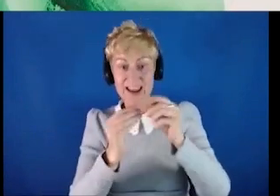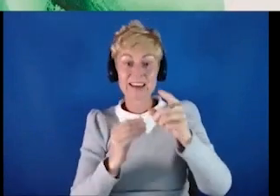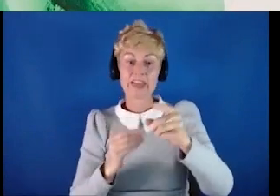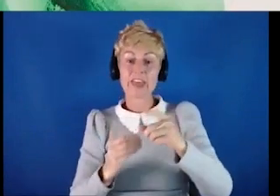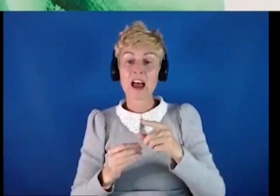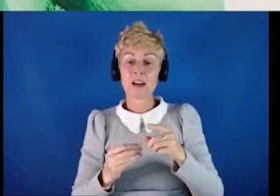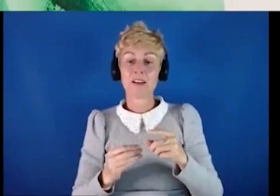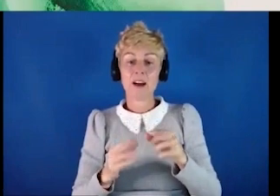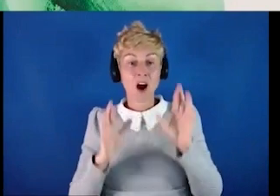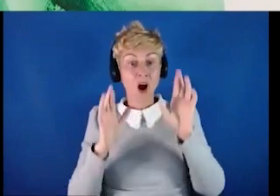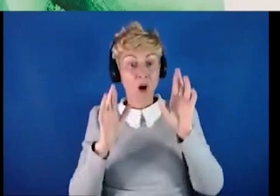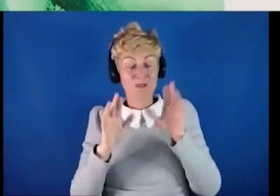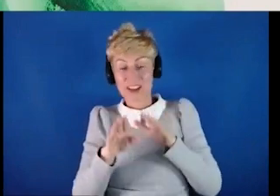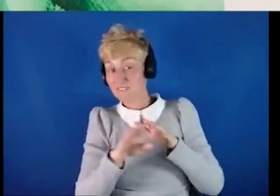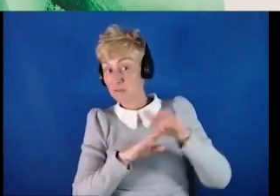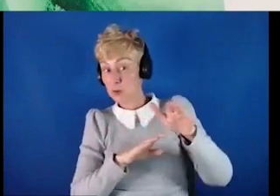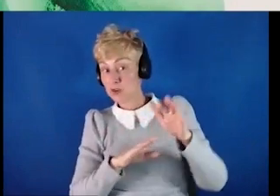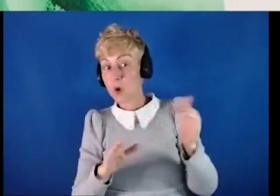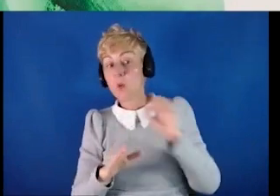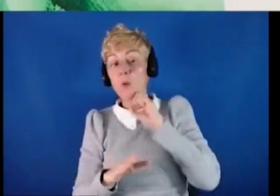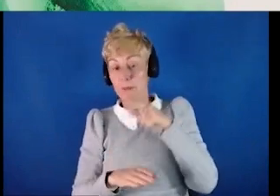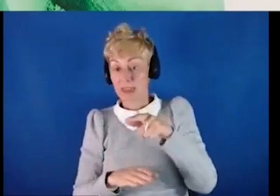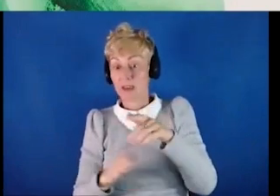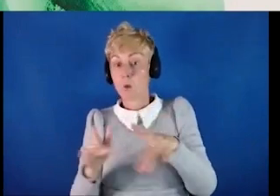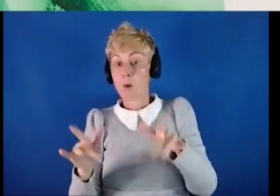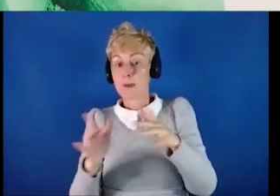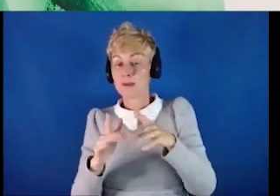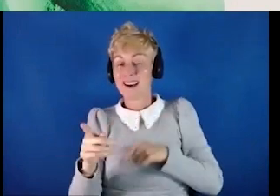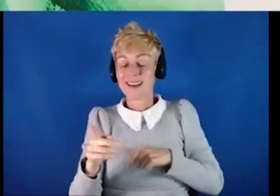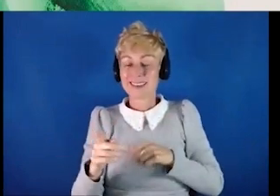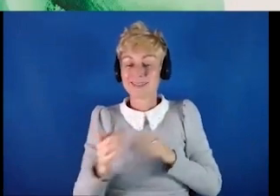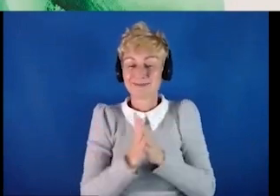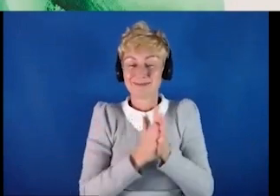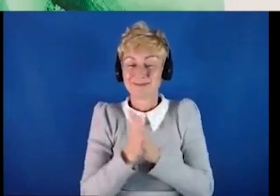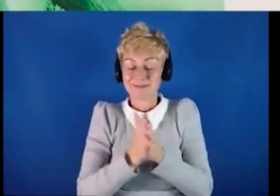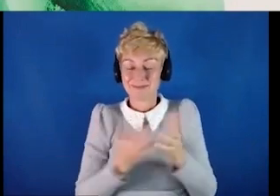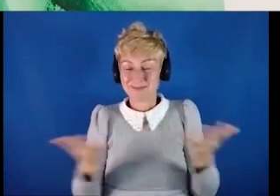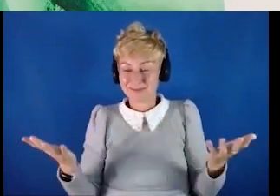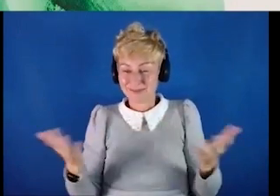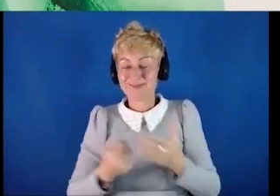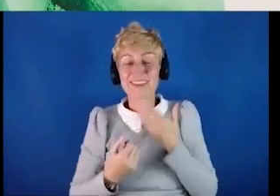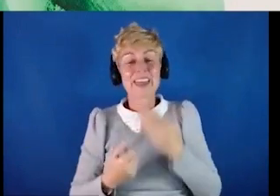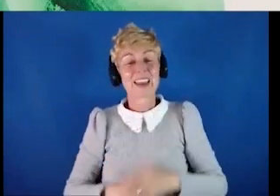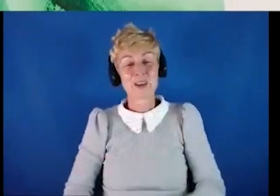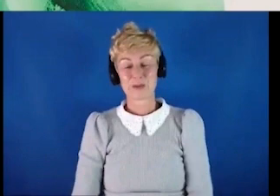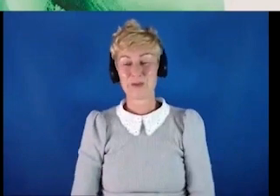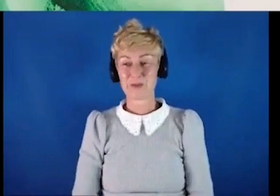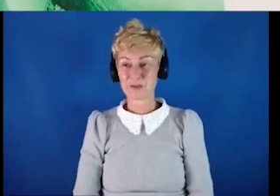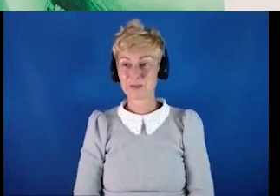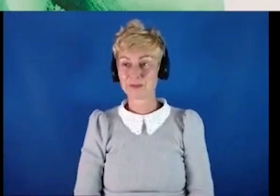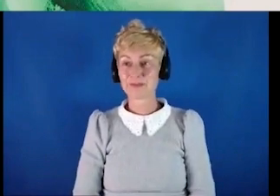at some point in the future on the website, I think. So yeah, looking forward to questions. Thanks so much.